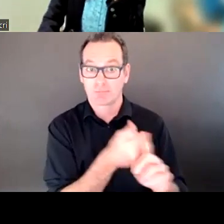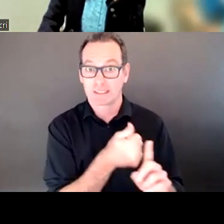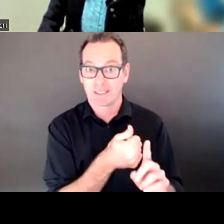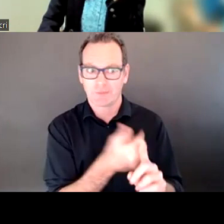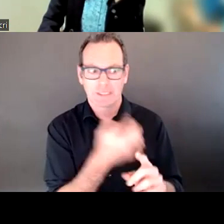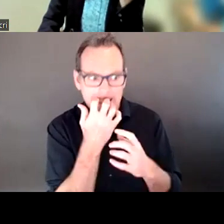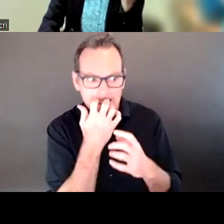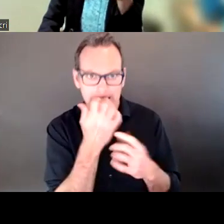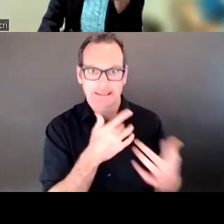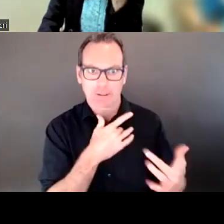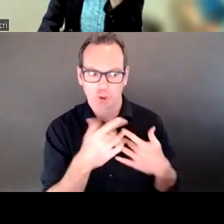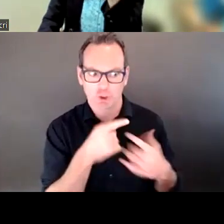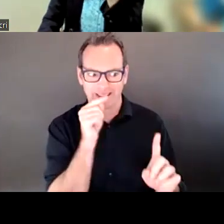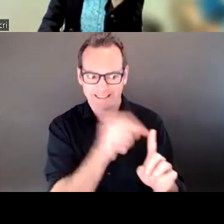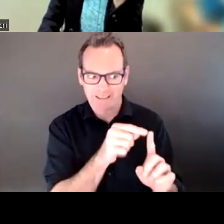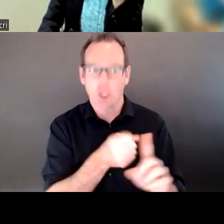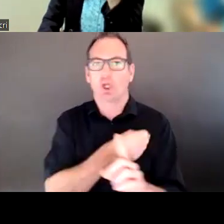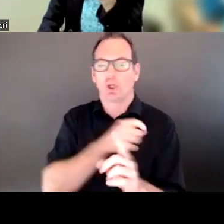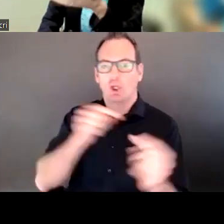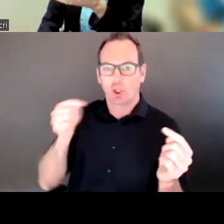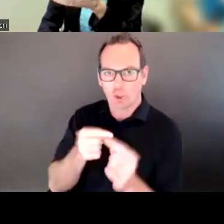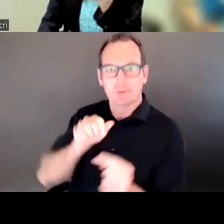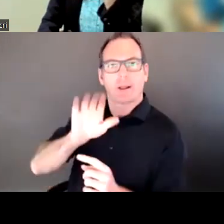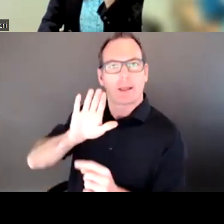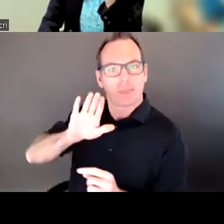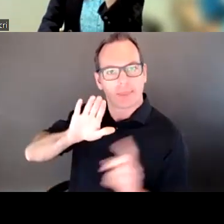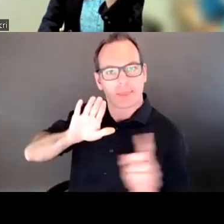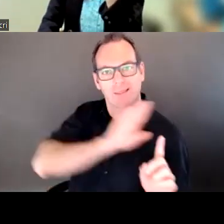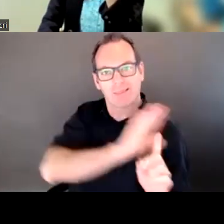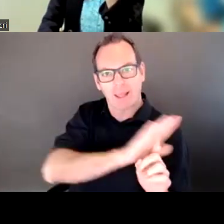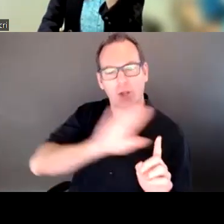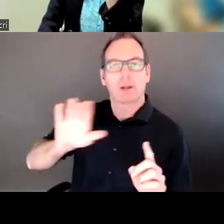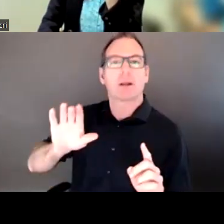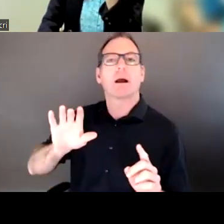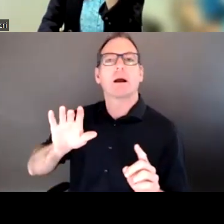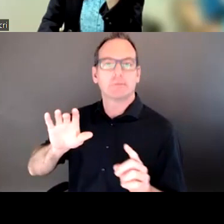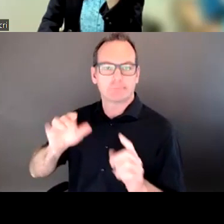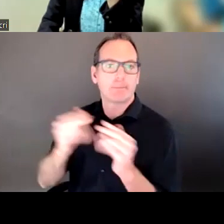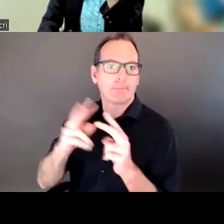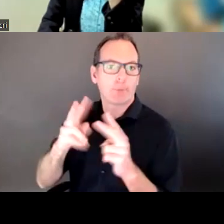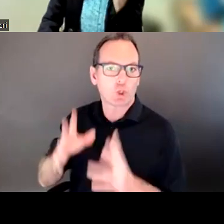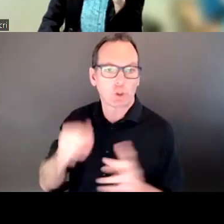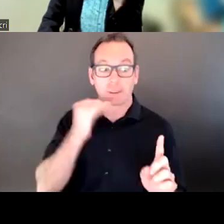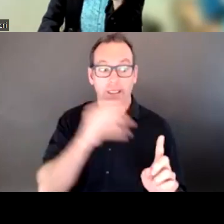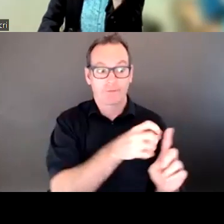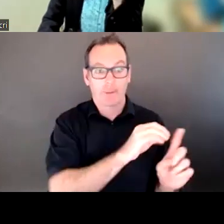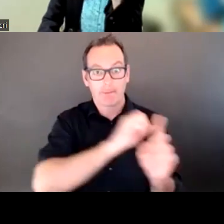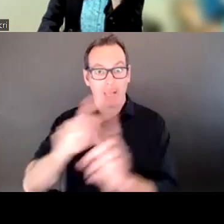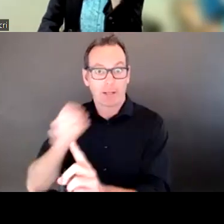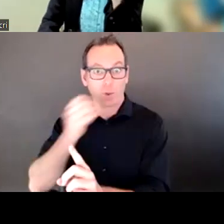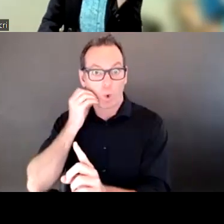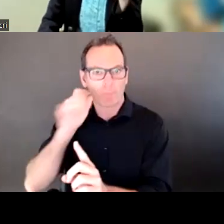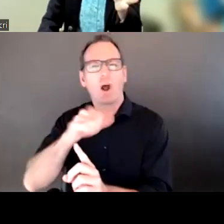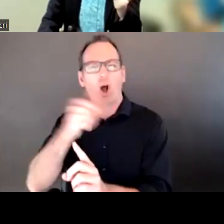concerned may be abusive towards his loved one if returned home. So thinking about